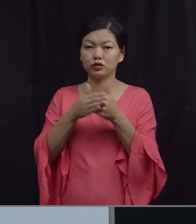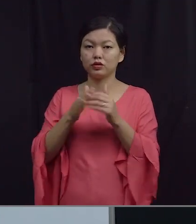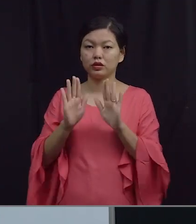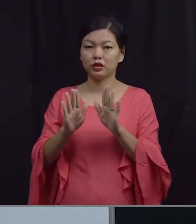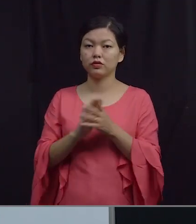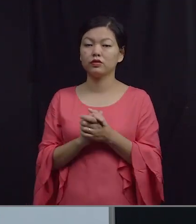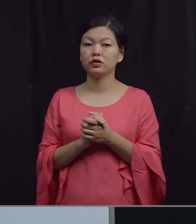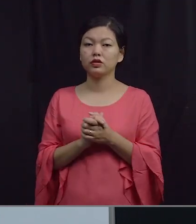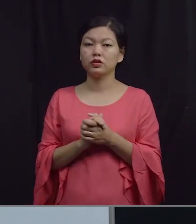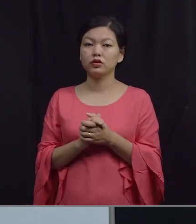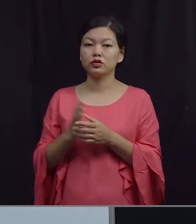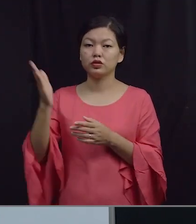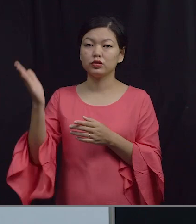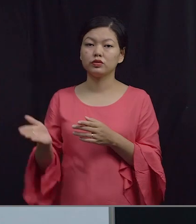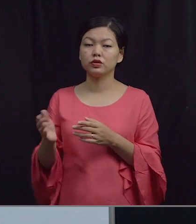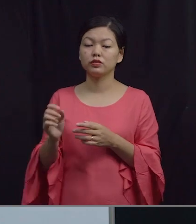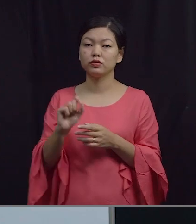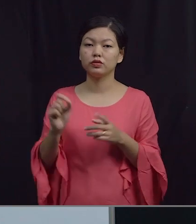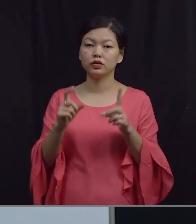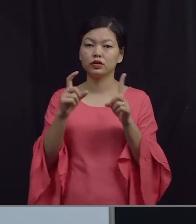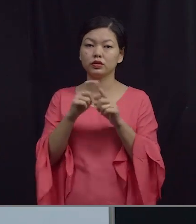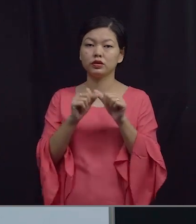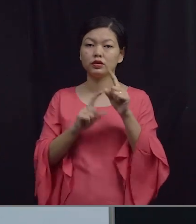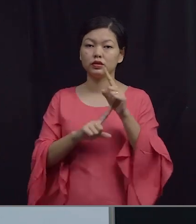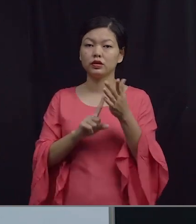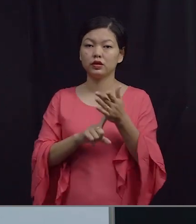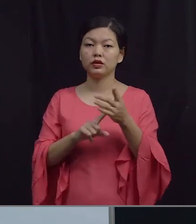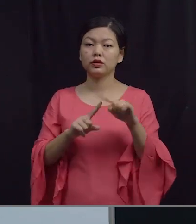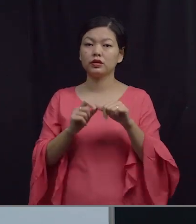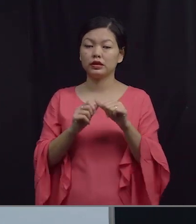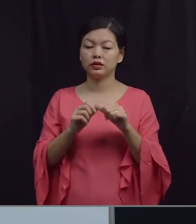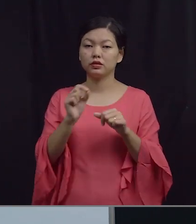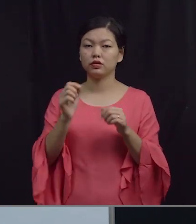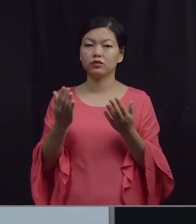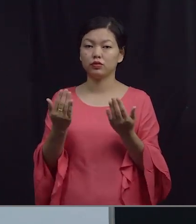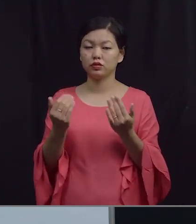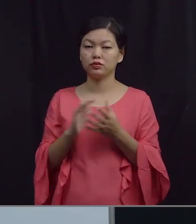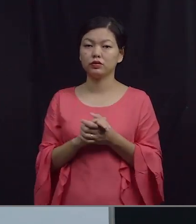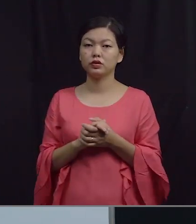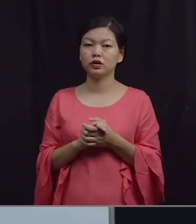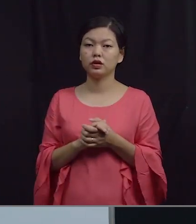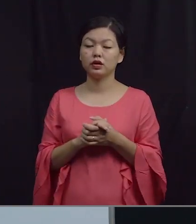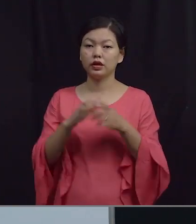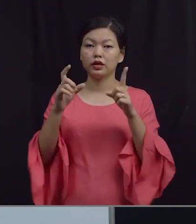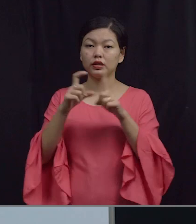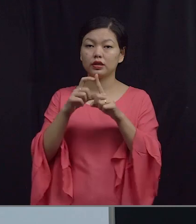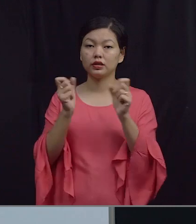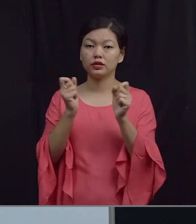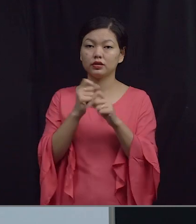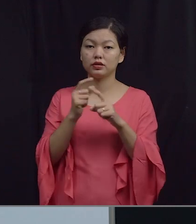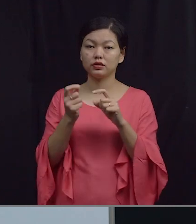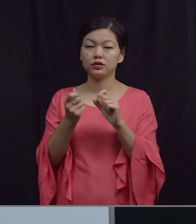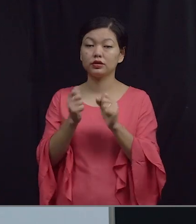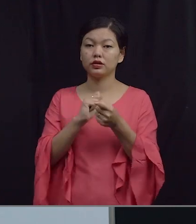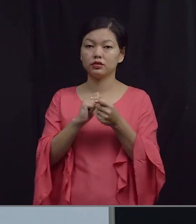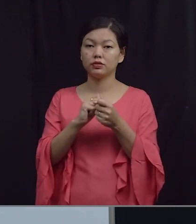write delta, say this is 1 by f. This is the expression for power of lens, and delta I can replace this by p equal